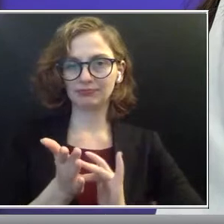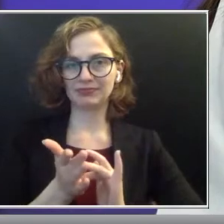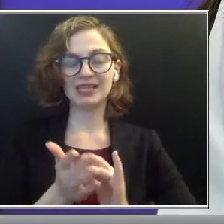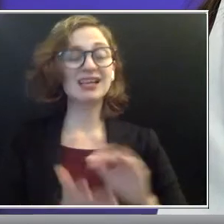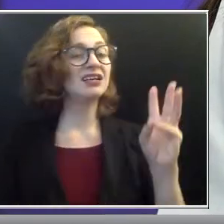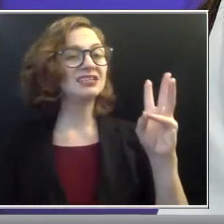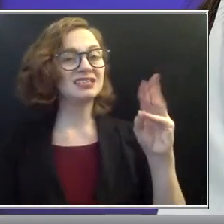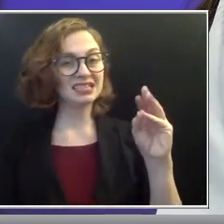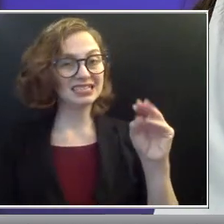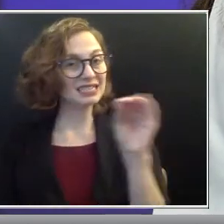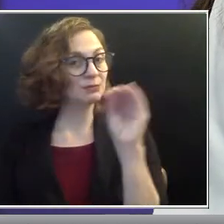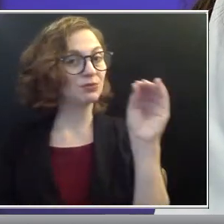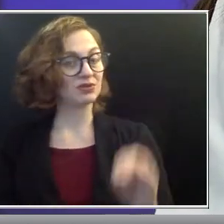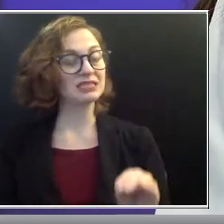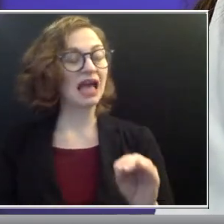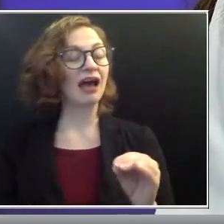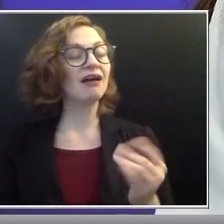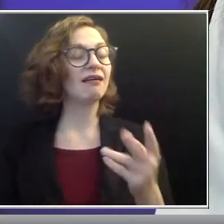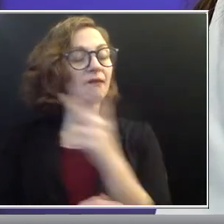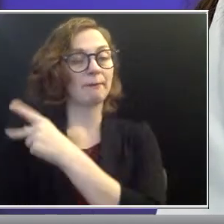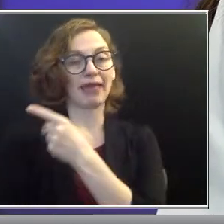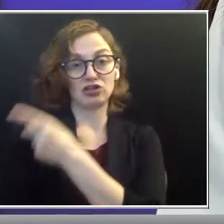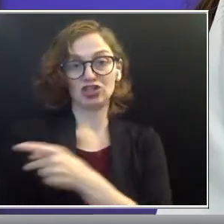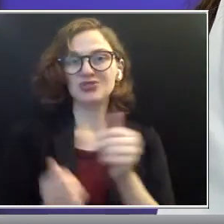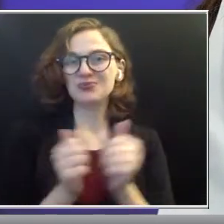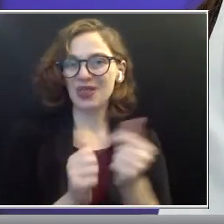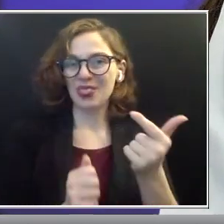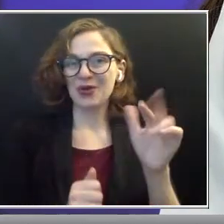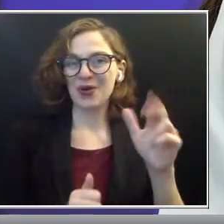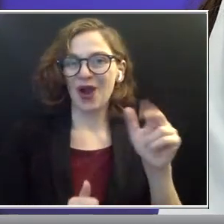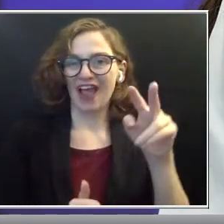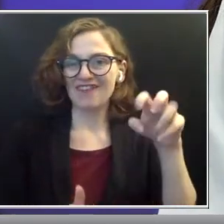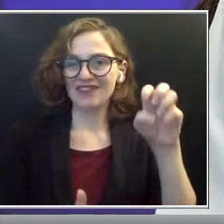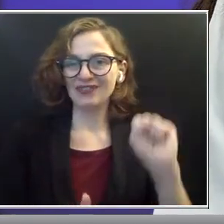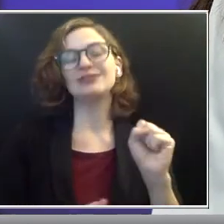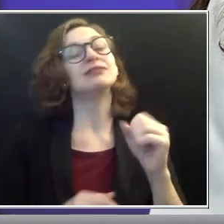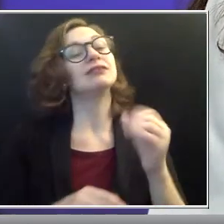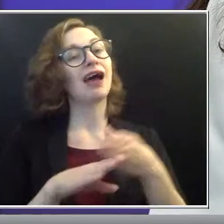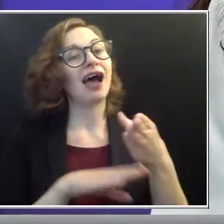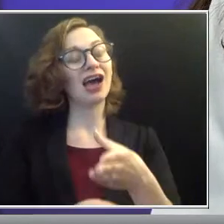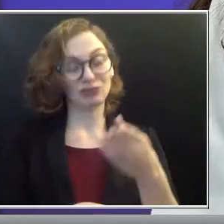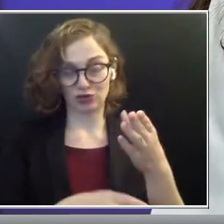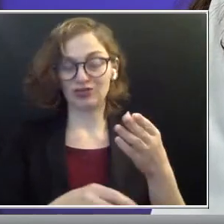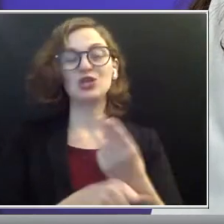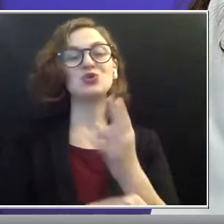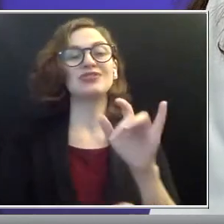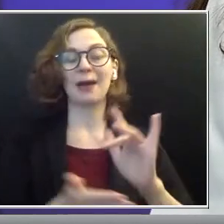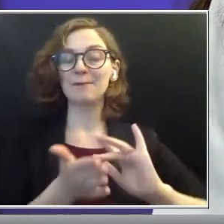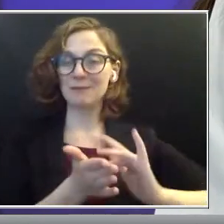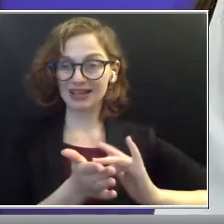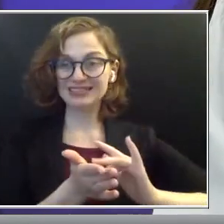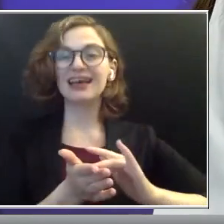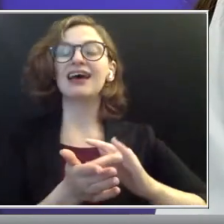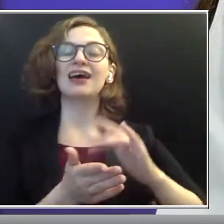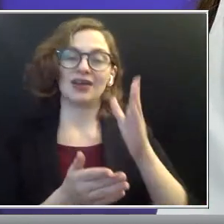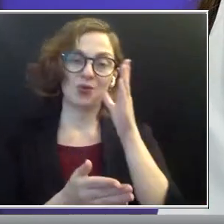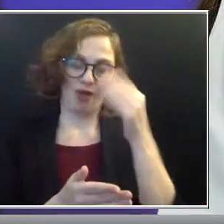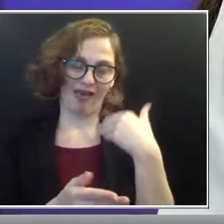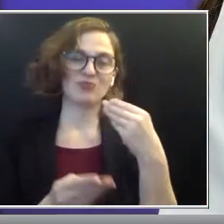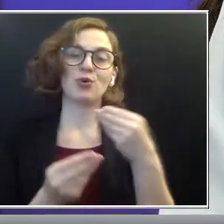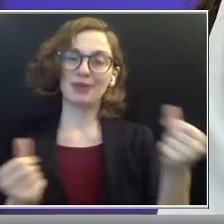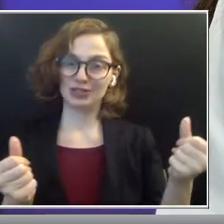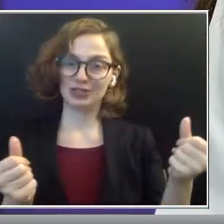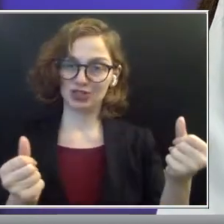treatment with methimazole. And certainly Erin entered that remission for a period of time. 40% have a recurrence, which Erin did have